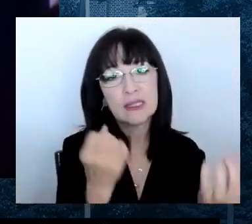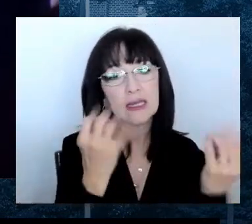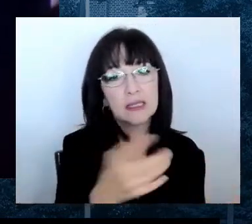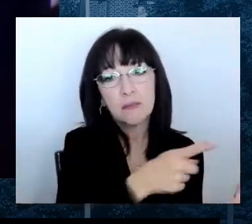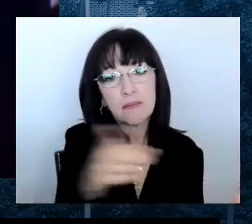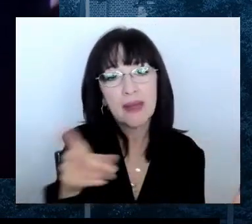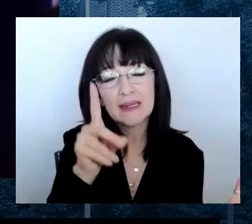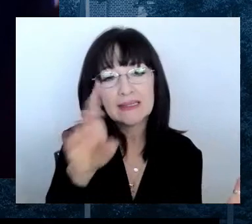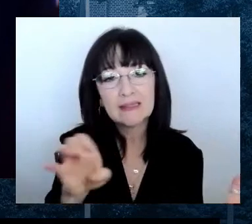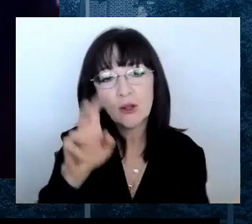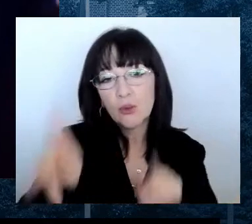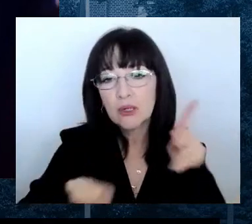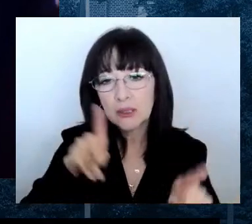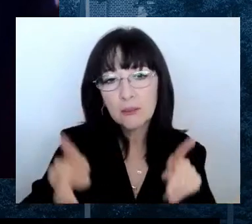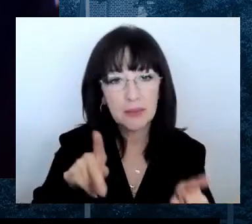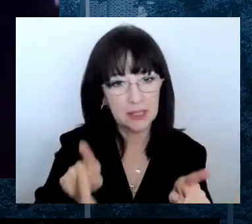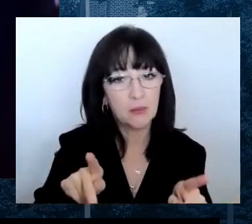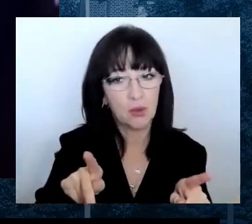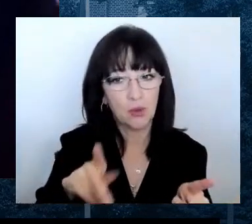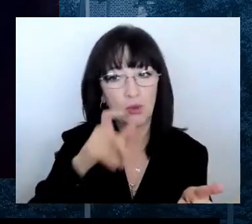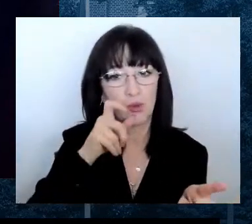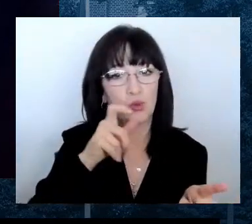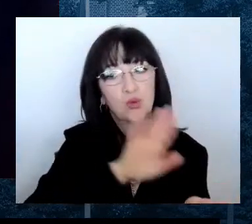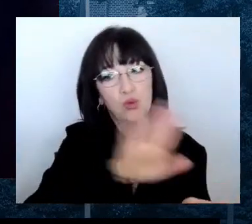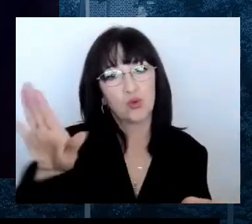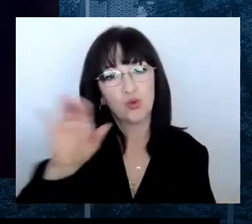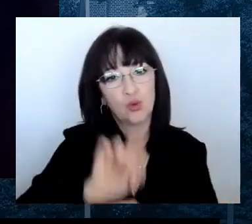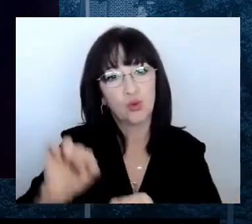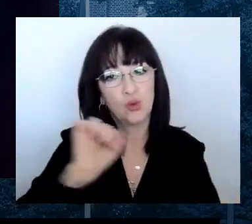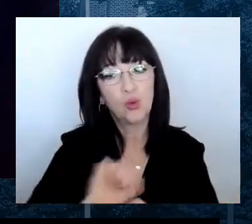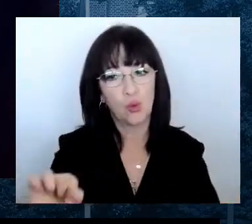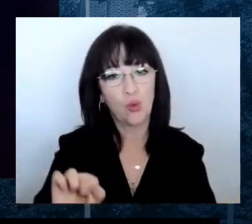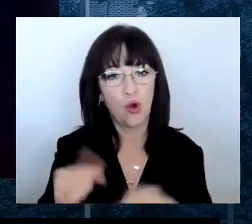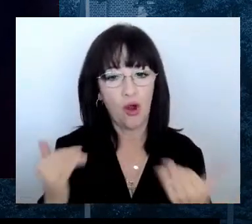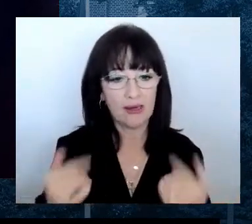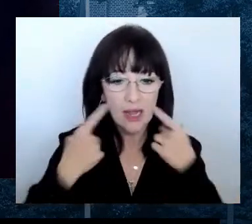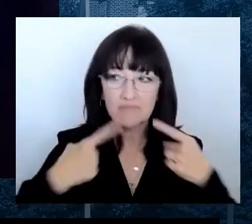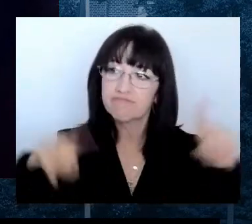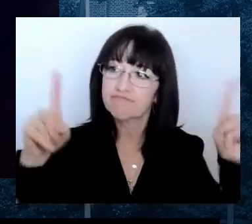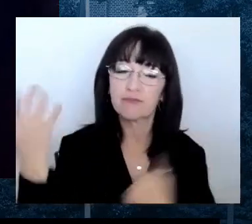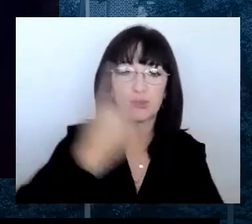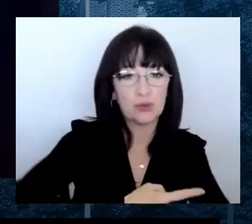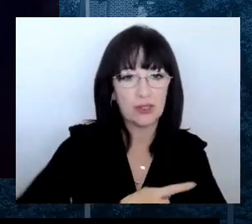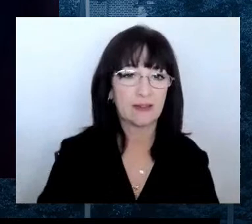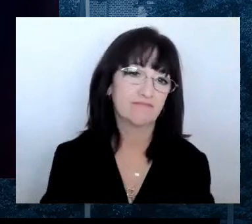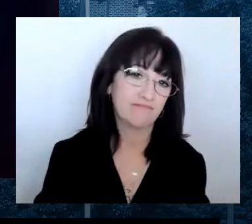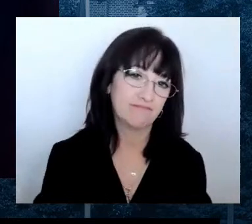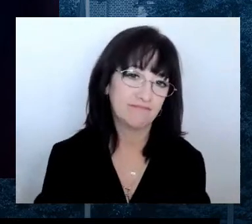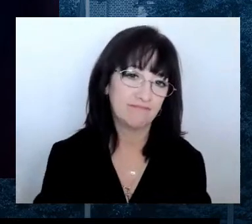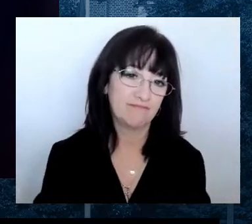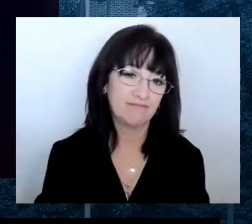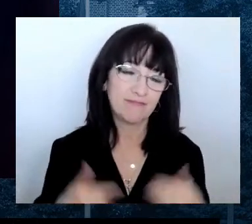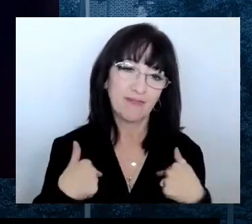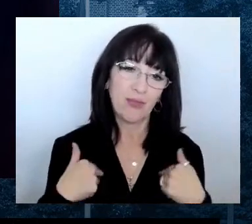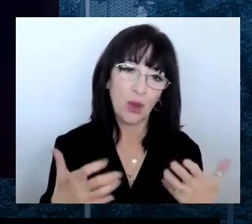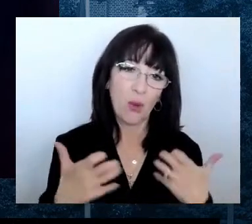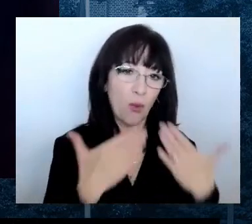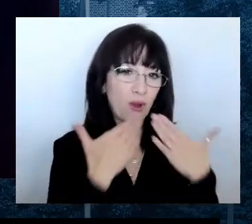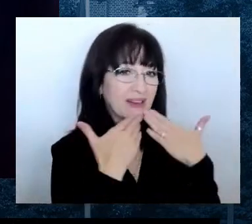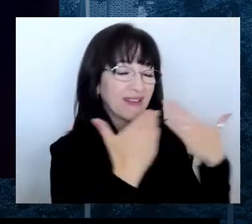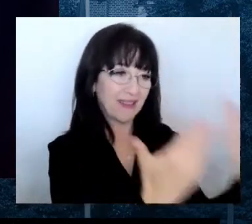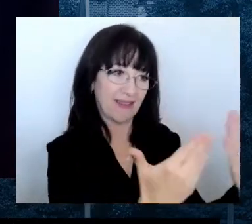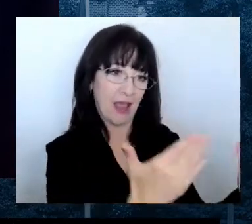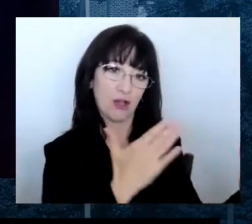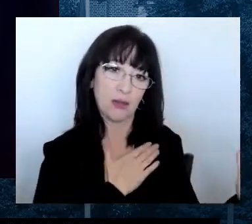today possible, and bear with me. First, I want to start by thanking my friend, the leader